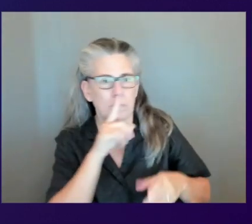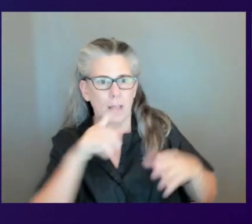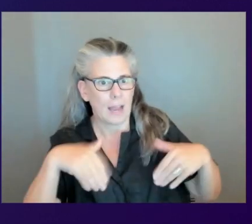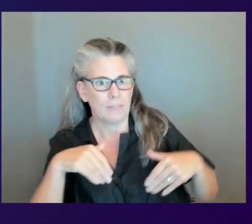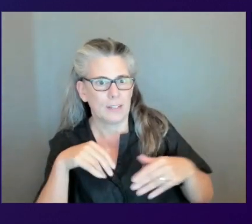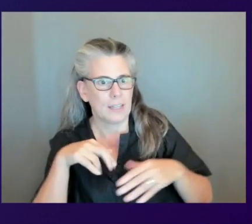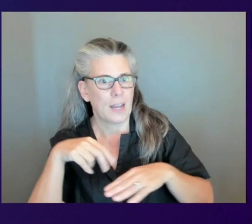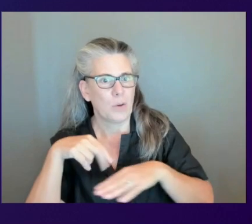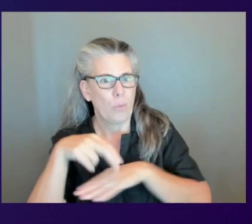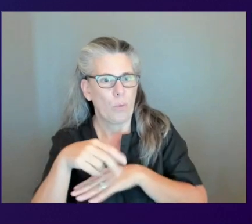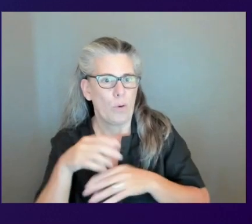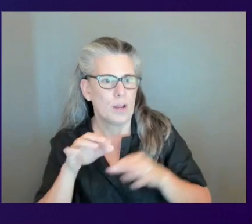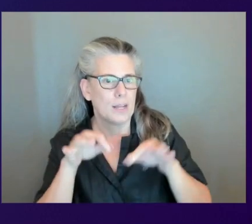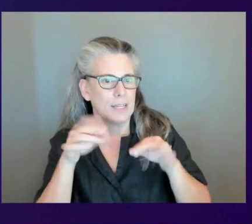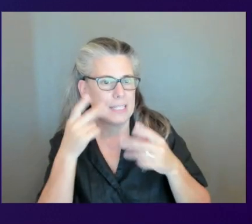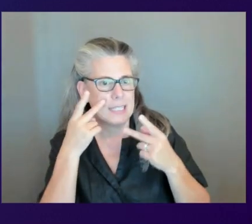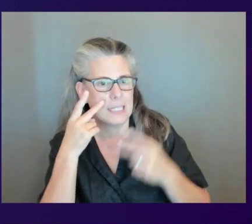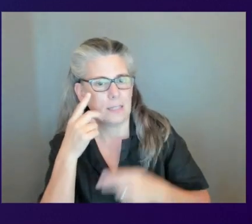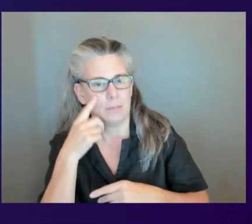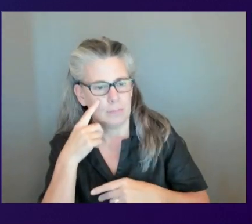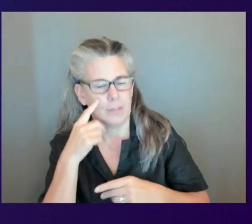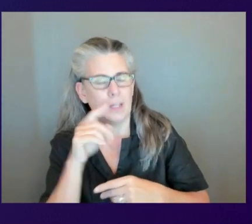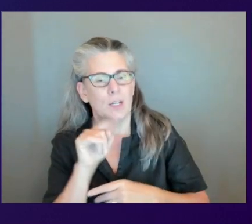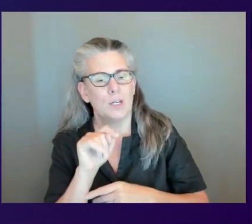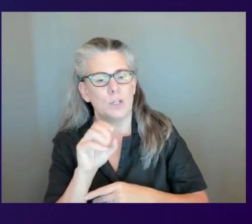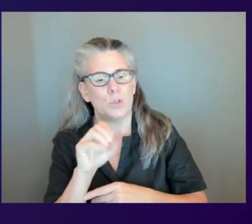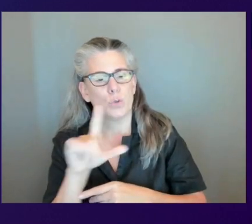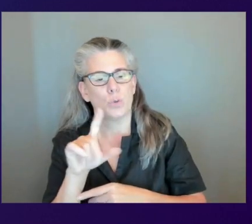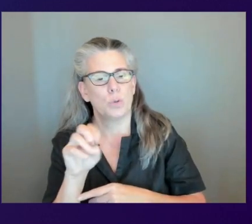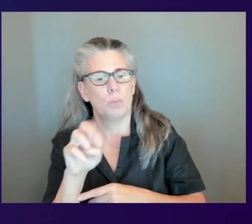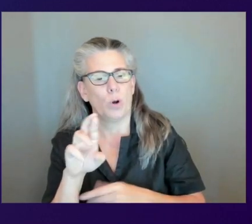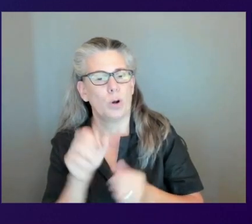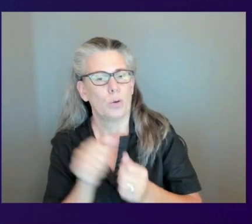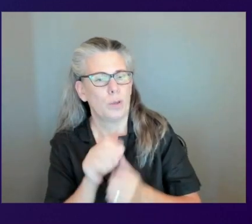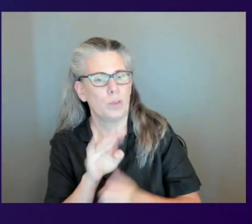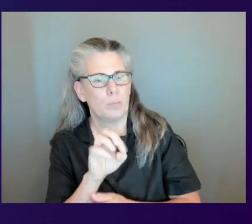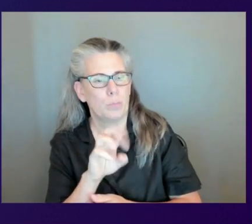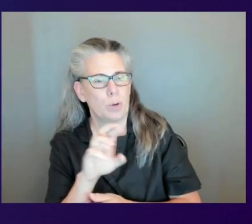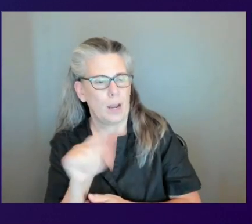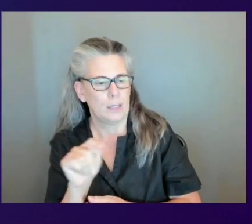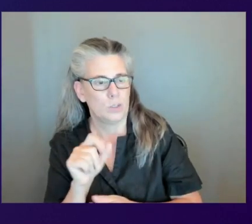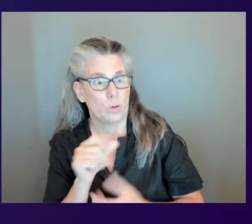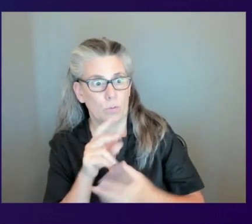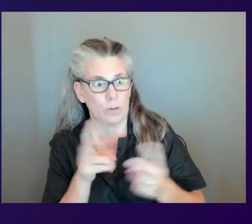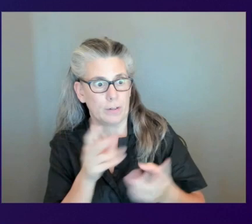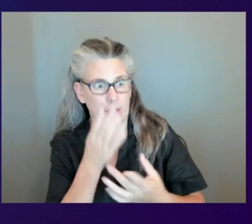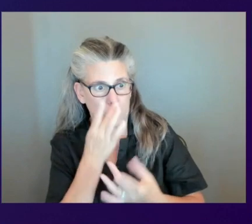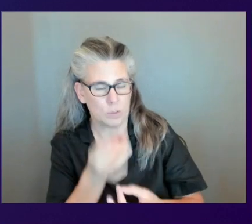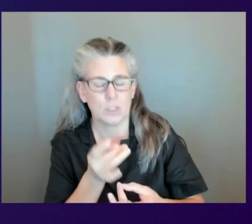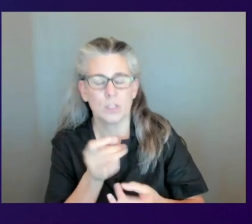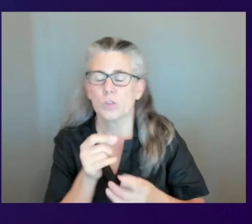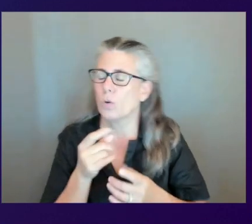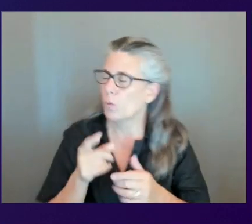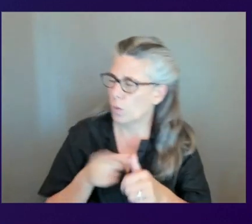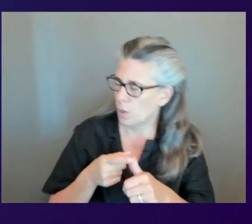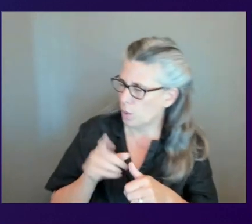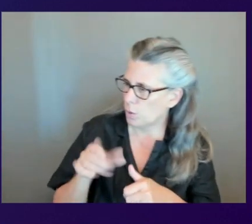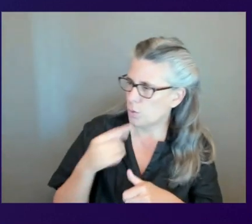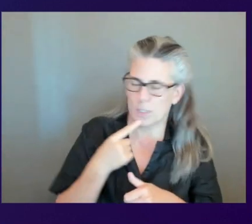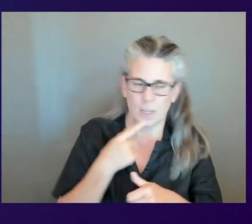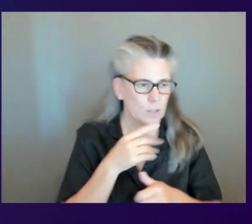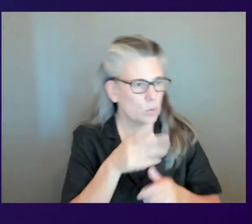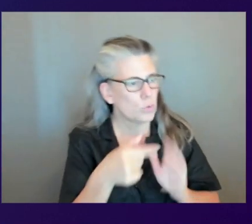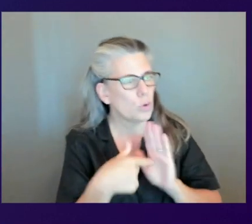really really interested in what was there. So this is really cool. Number one, you showed me a dashboard with metrics.